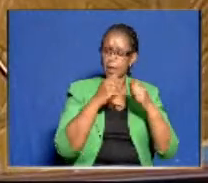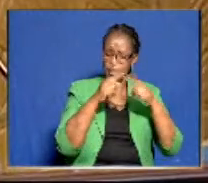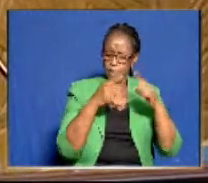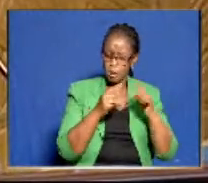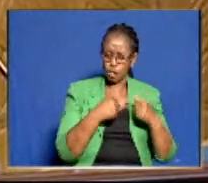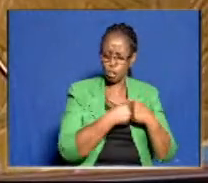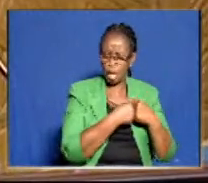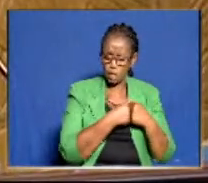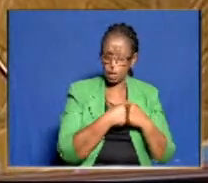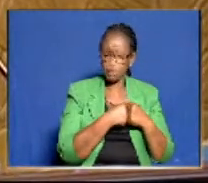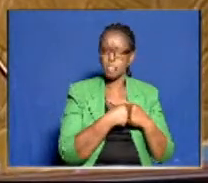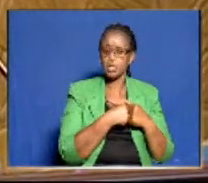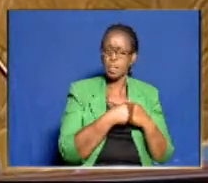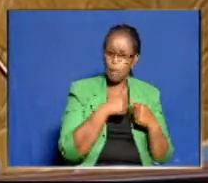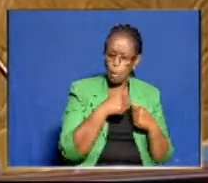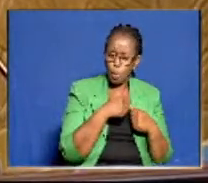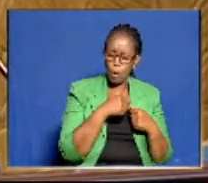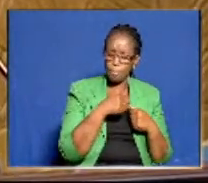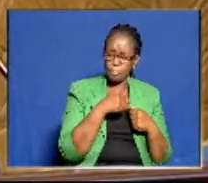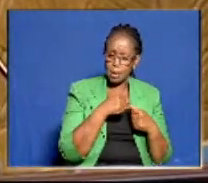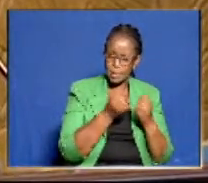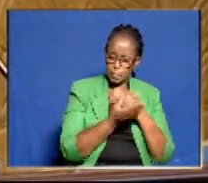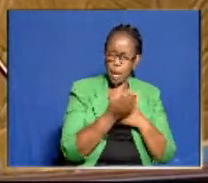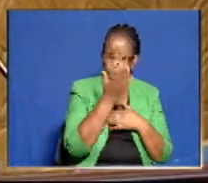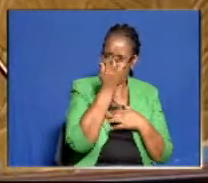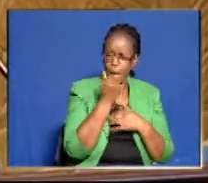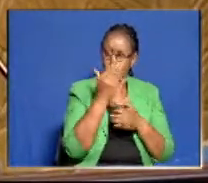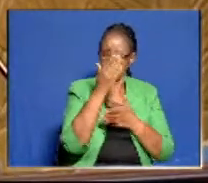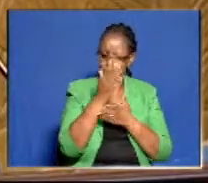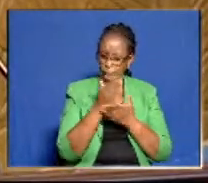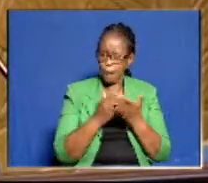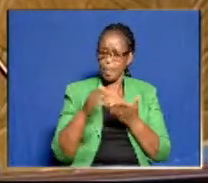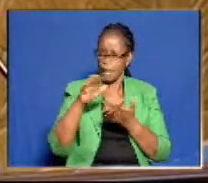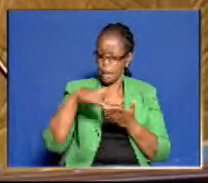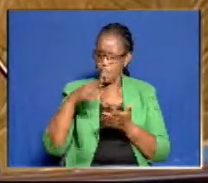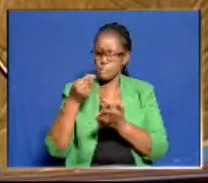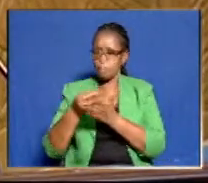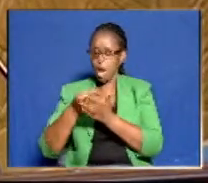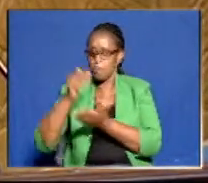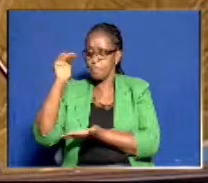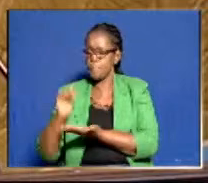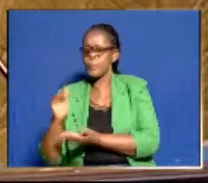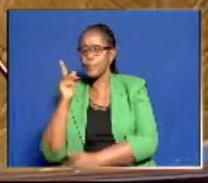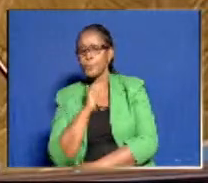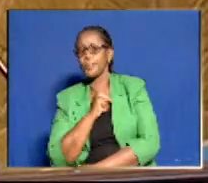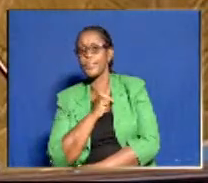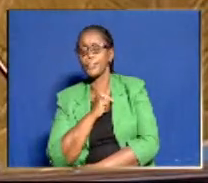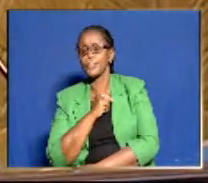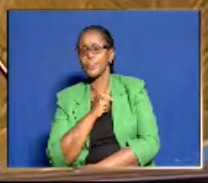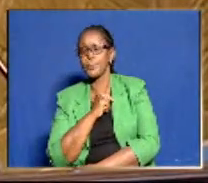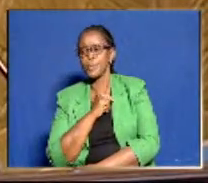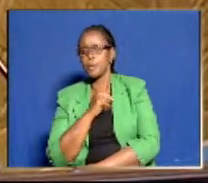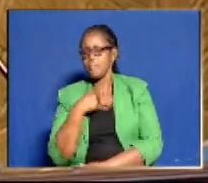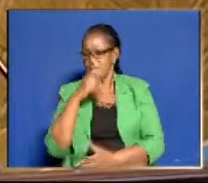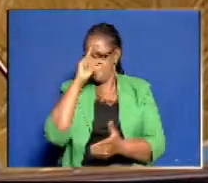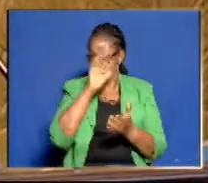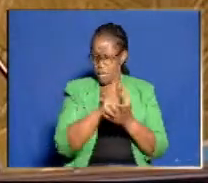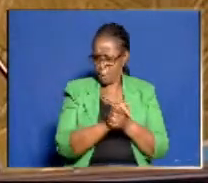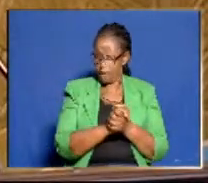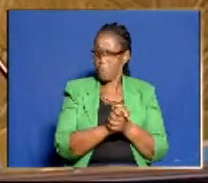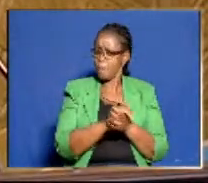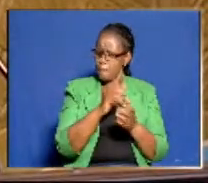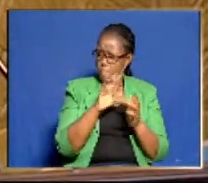certain budgets have been reduced must be the exigencies of the time. But I do not believe it's because